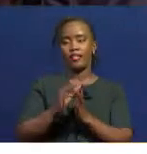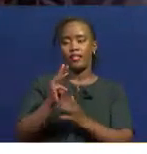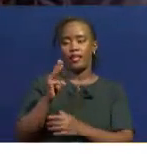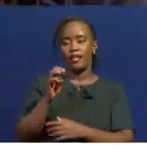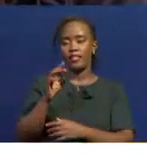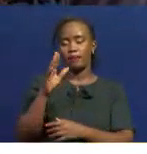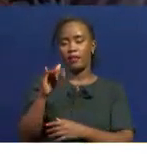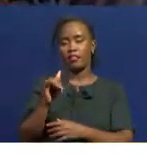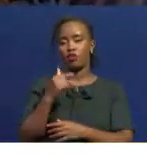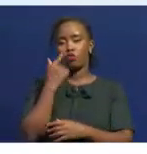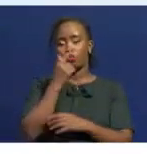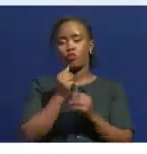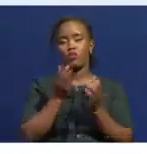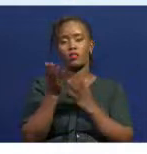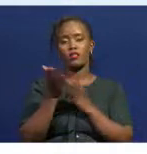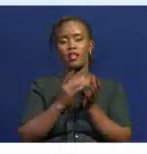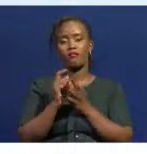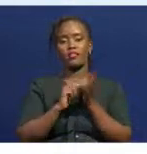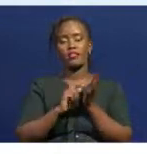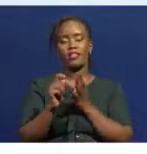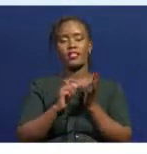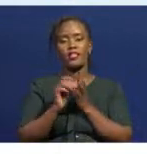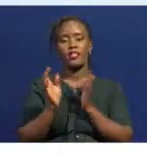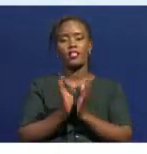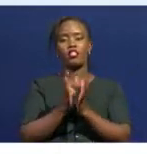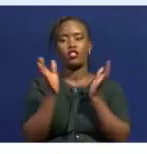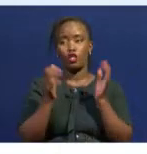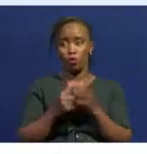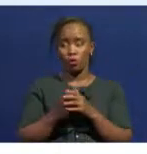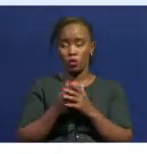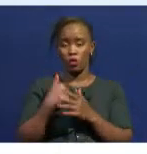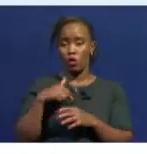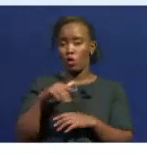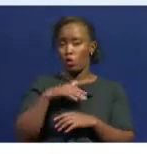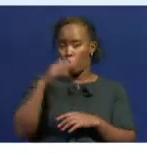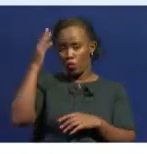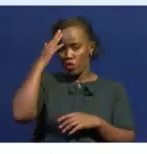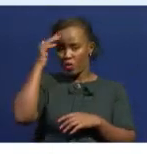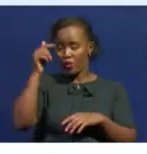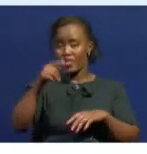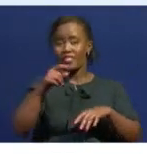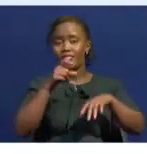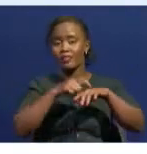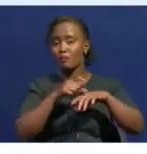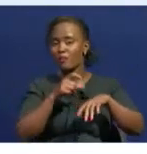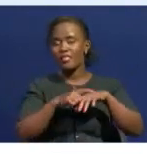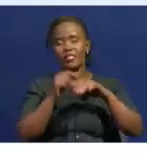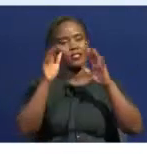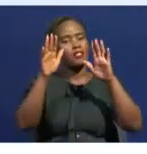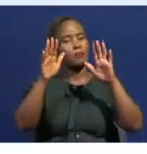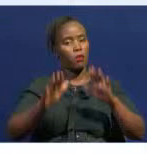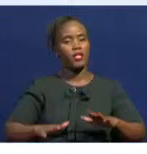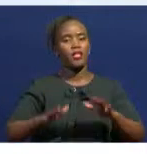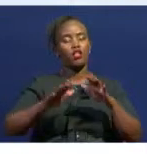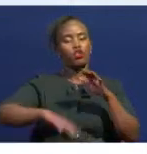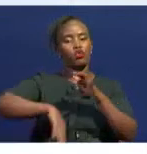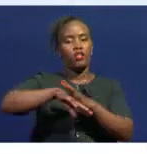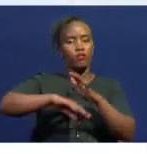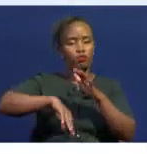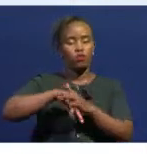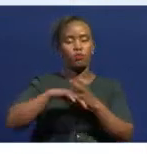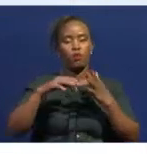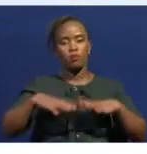will serve as the Secretary General. So we understand that this moment means so much to the football community in